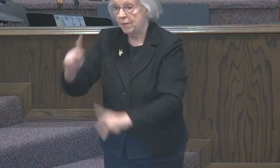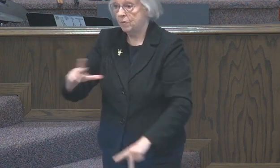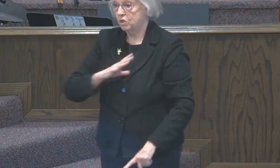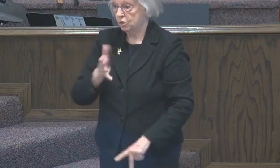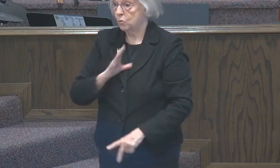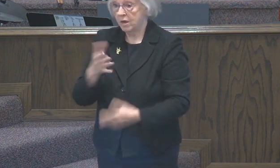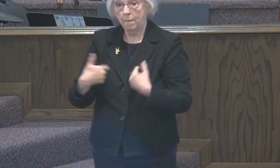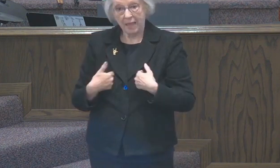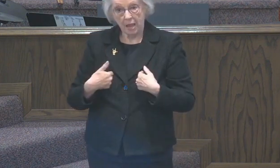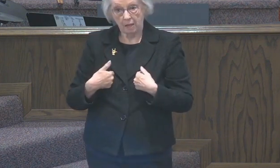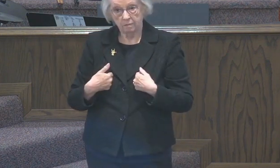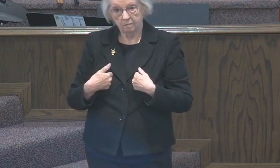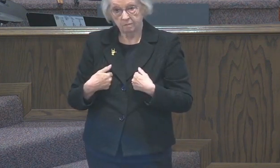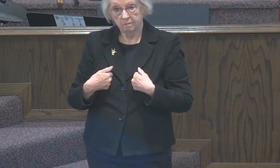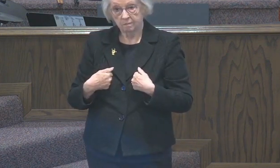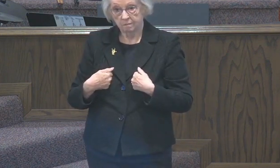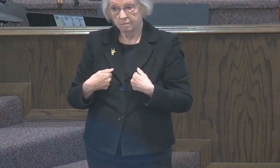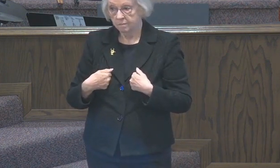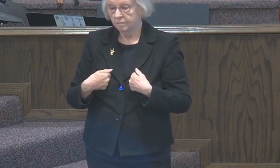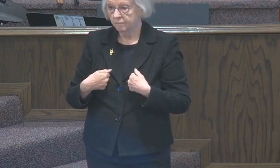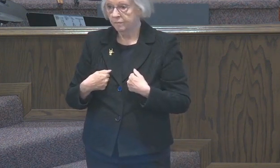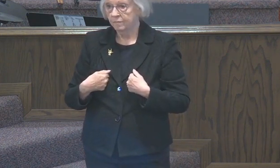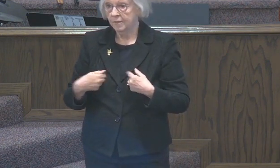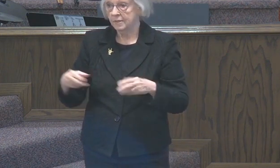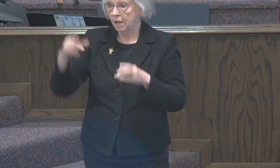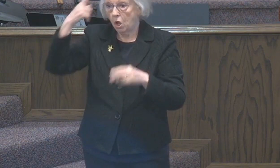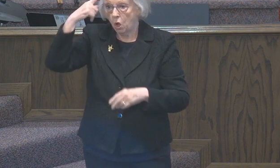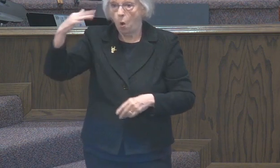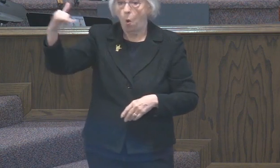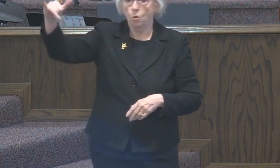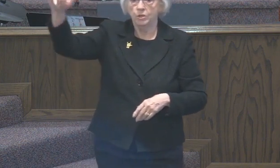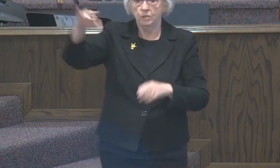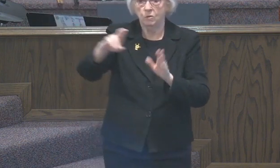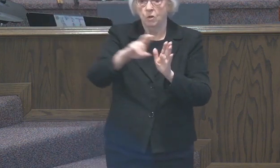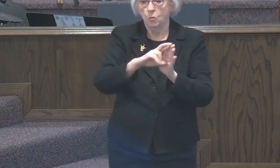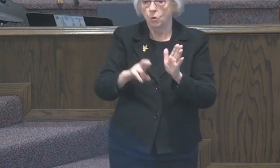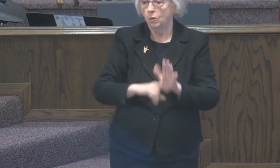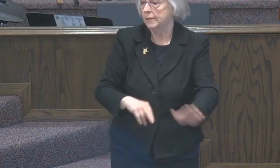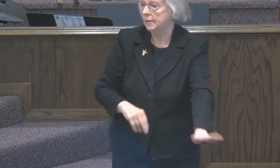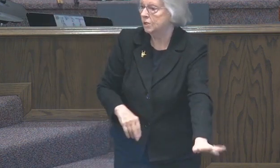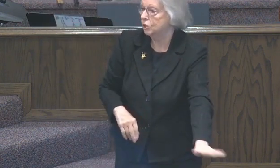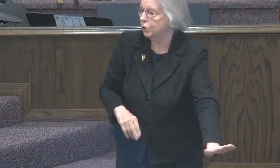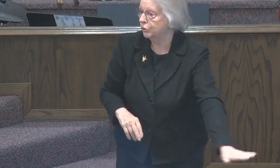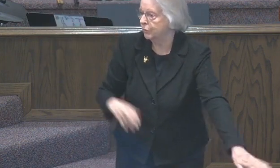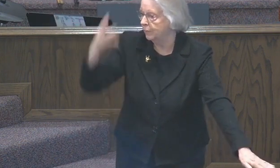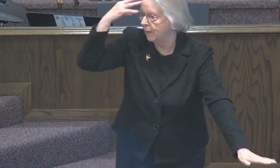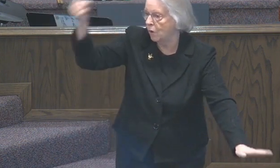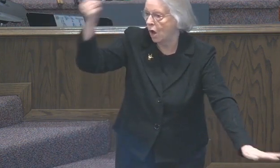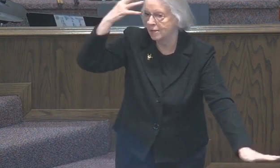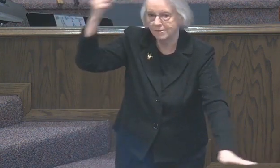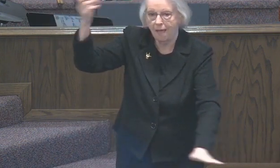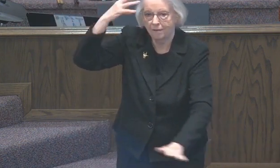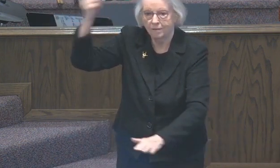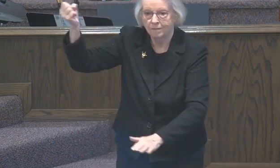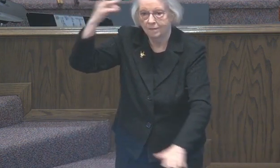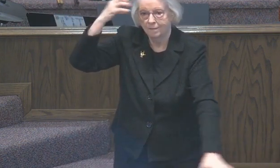of it, which means there must be something ahead of it, right? Well, there is. There's 11 verses ahead of it, and it starts